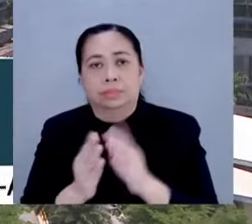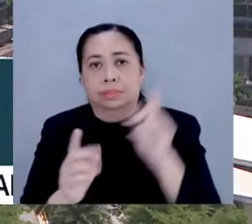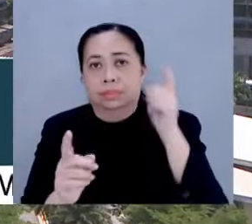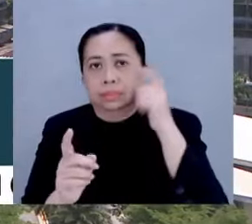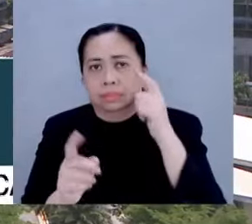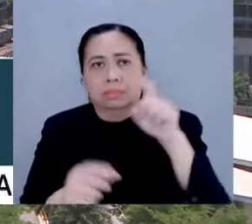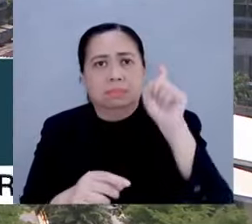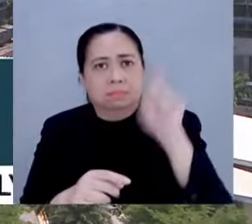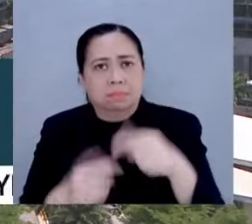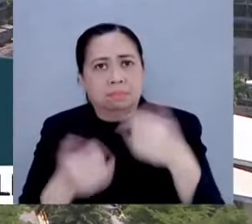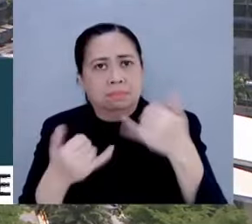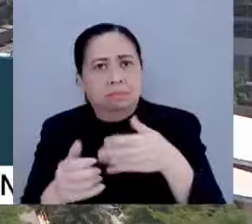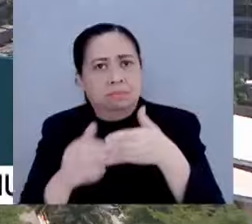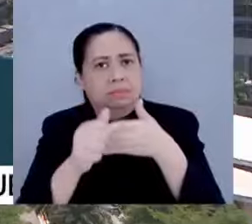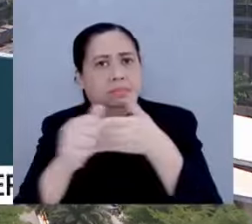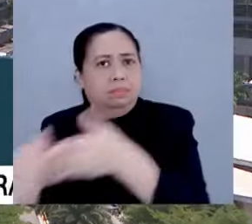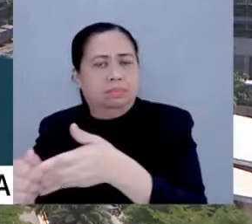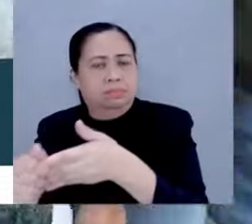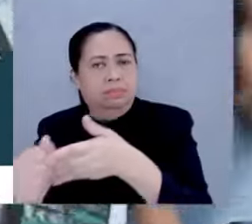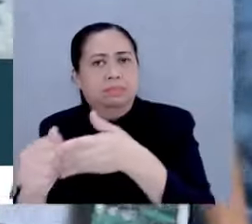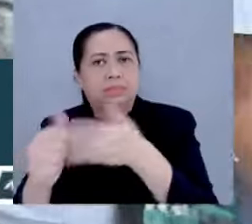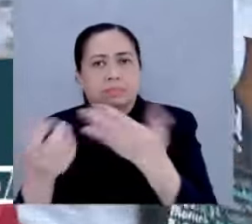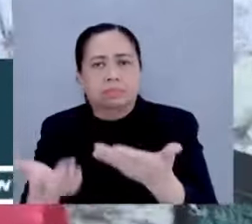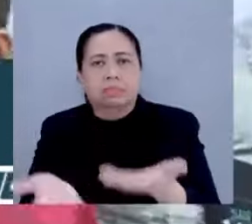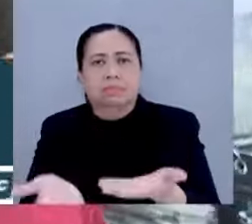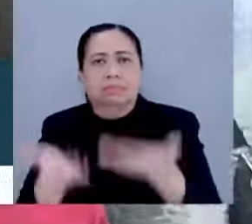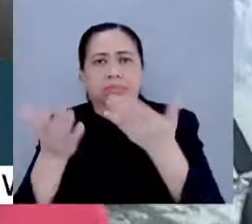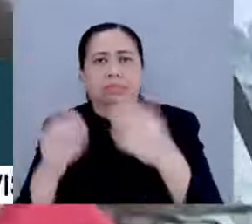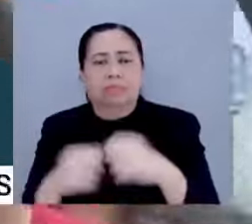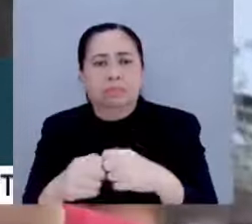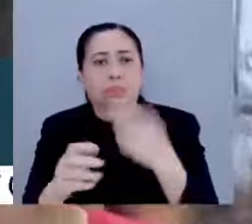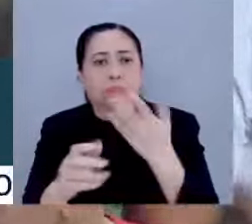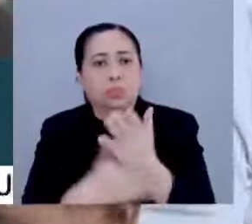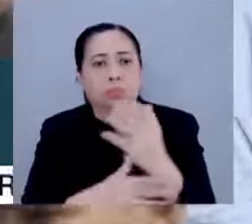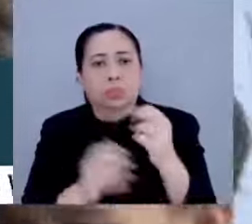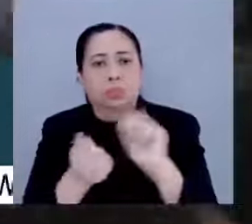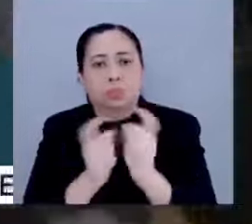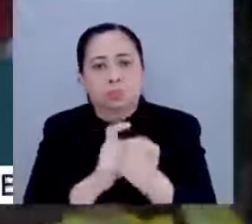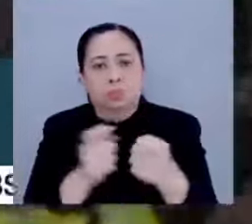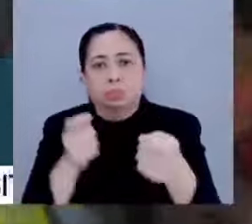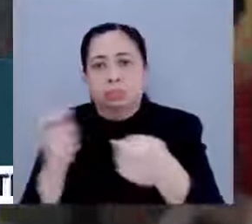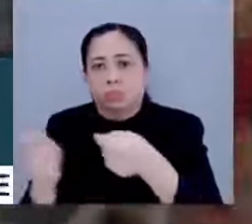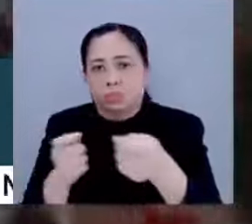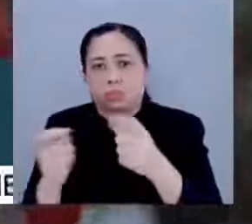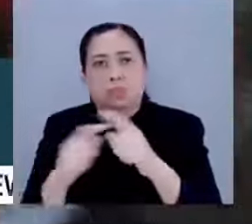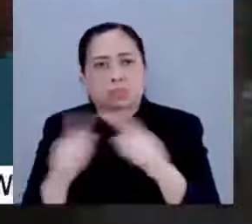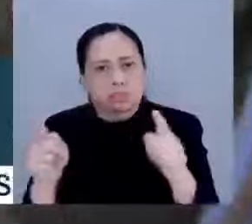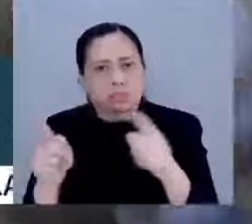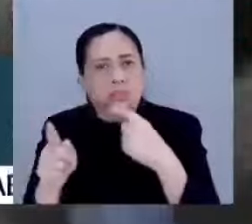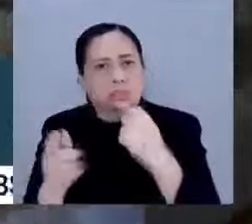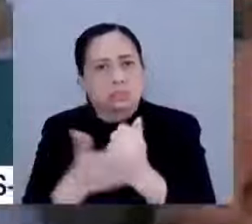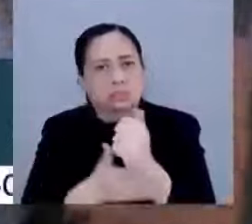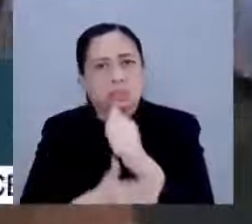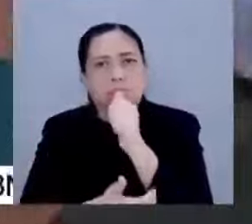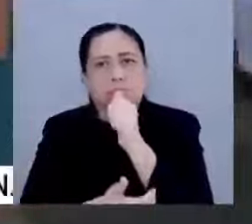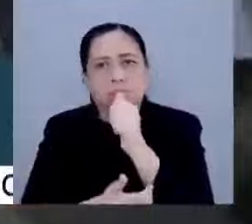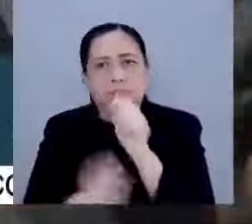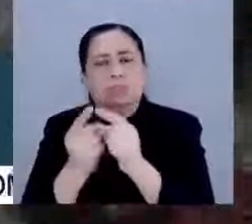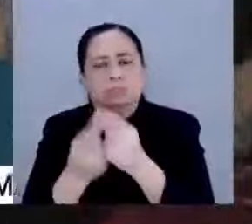still take a lead in lifting the country out of poverty through reforms and regulations, but they assert the private sector